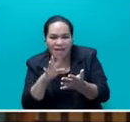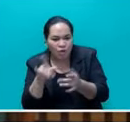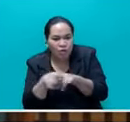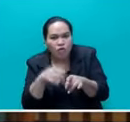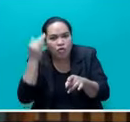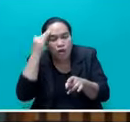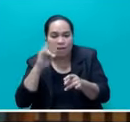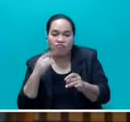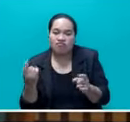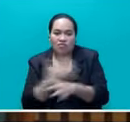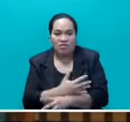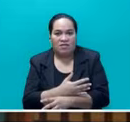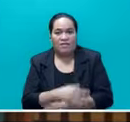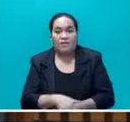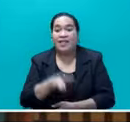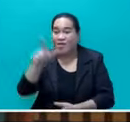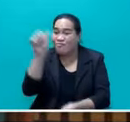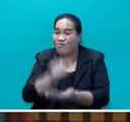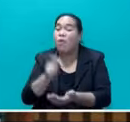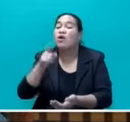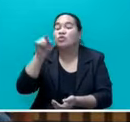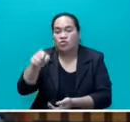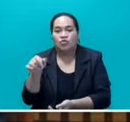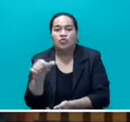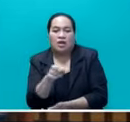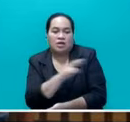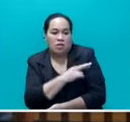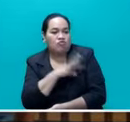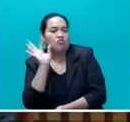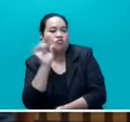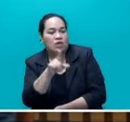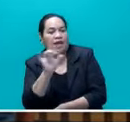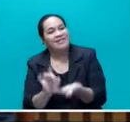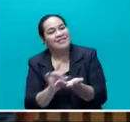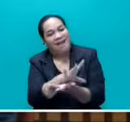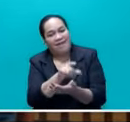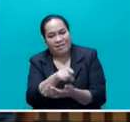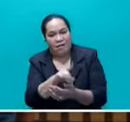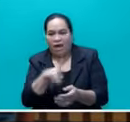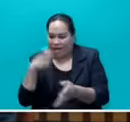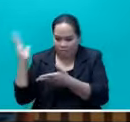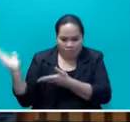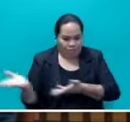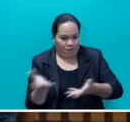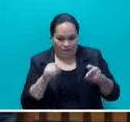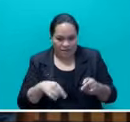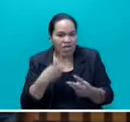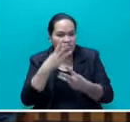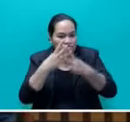thing for the Honorable Minister to do was to sack him instead of bringing all these three